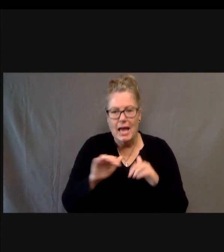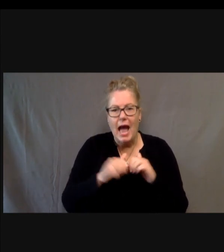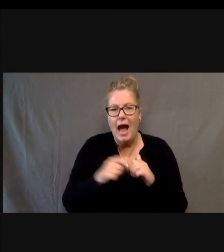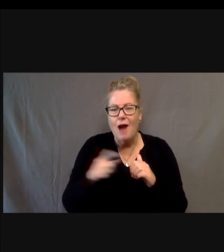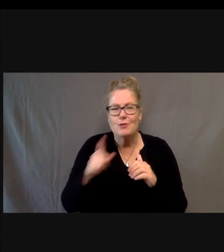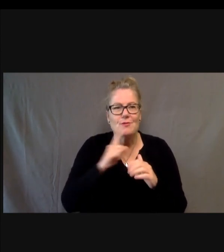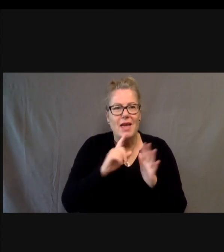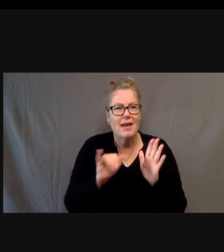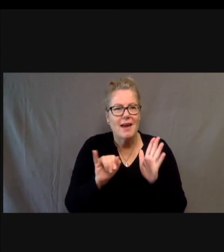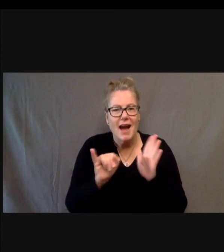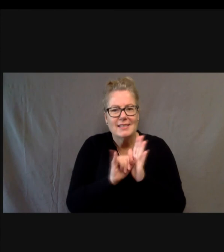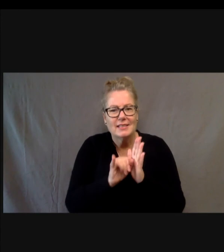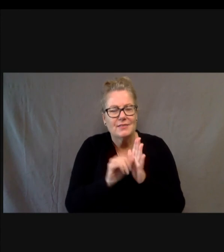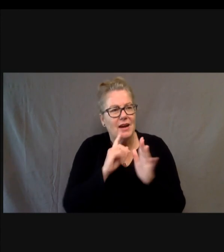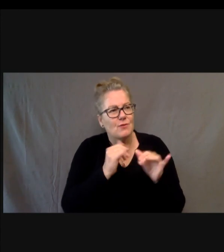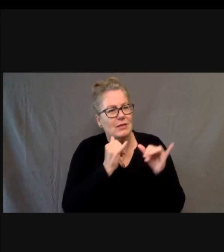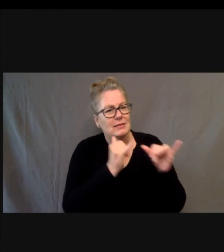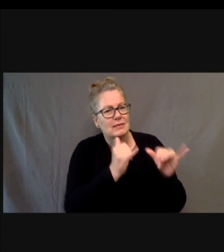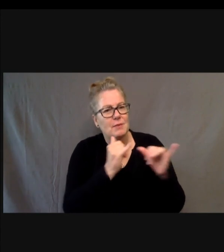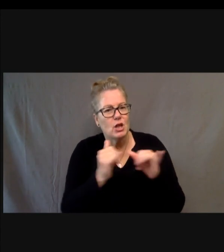establishing structural change?